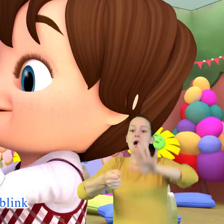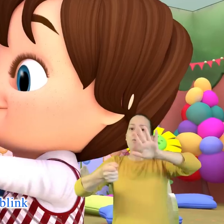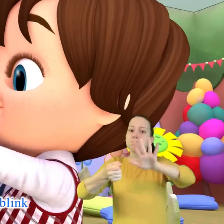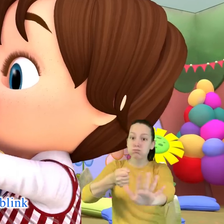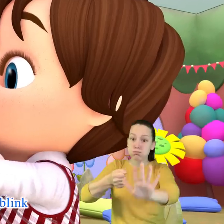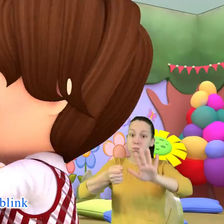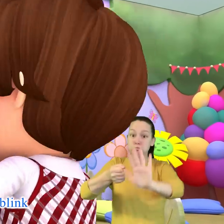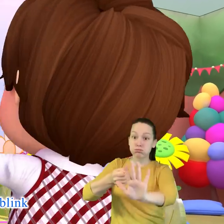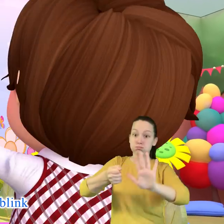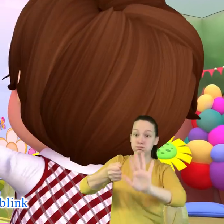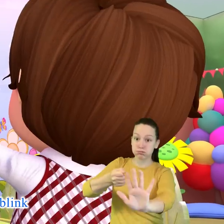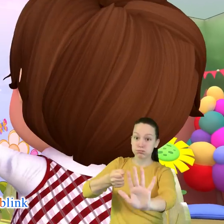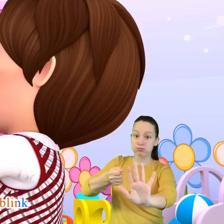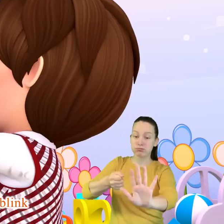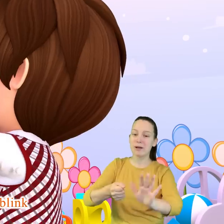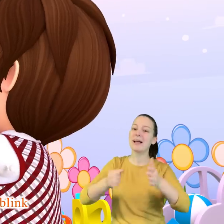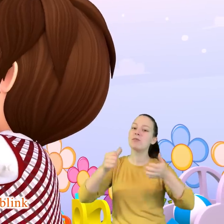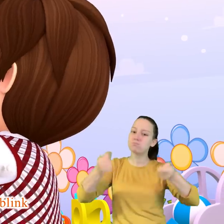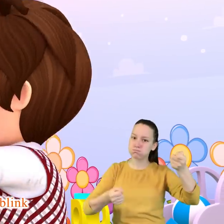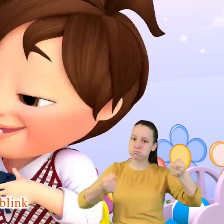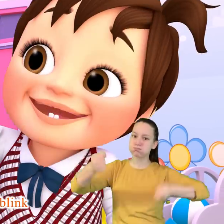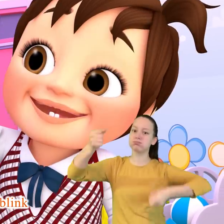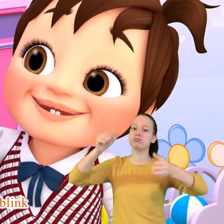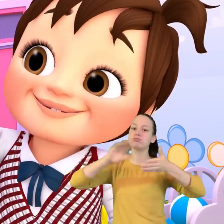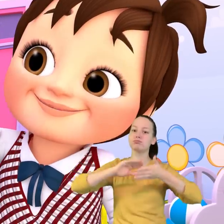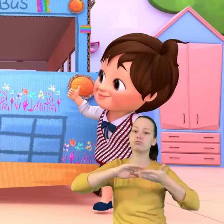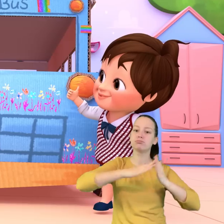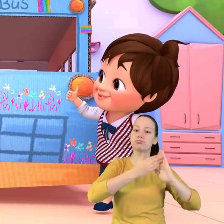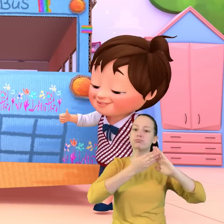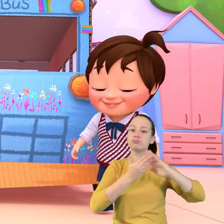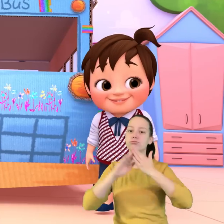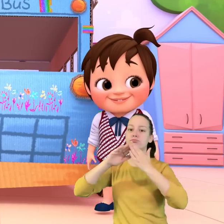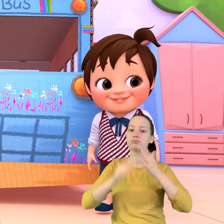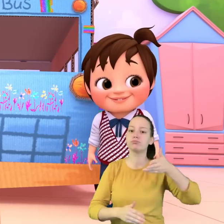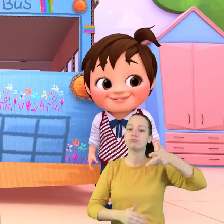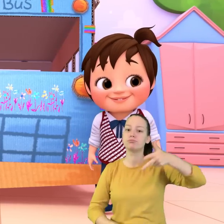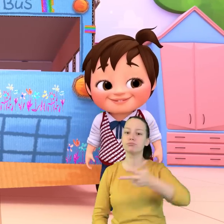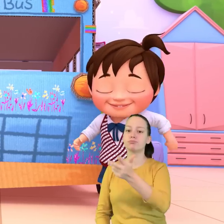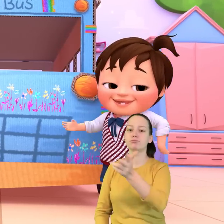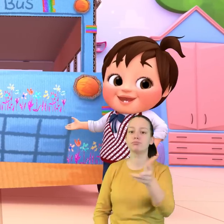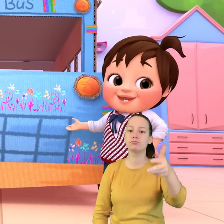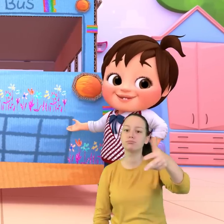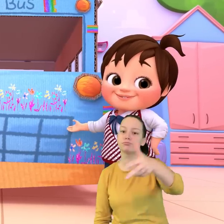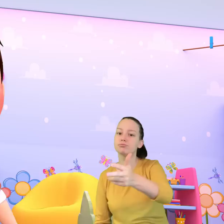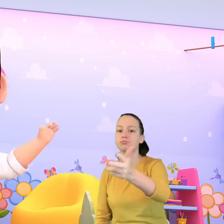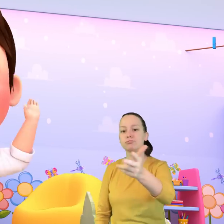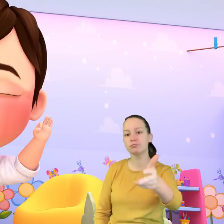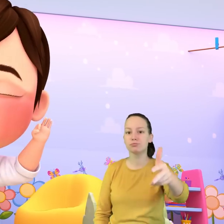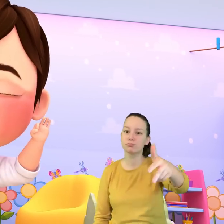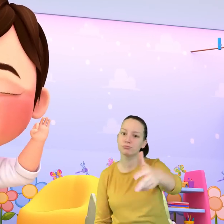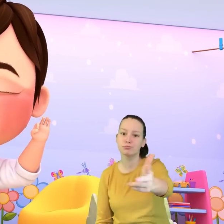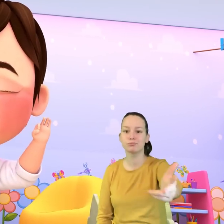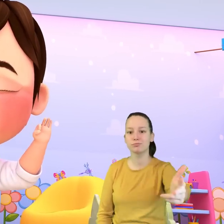the lights on the bus go blink blink blink all through the